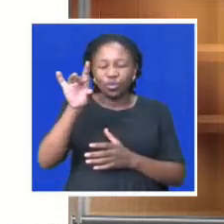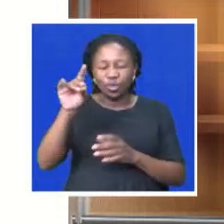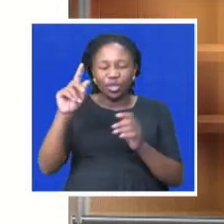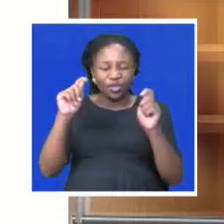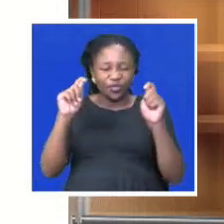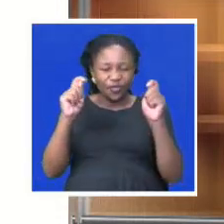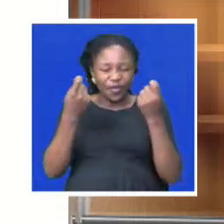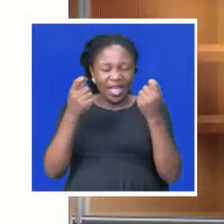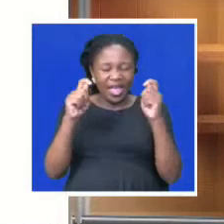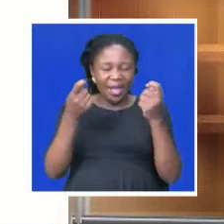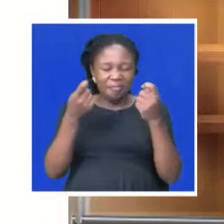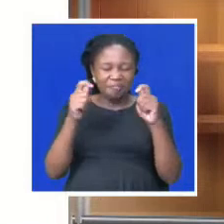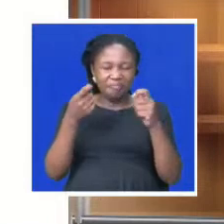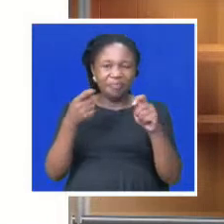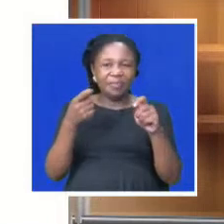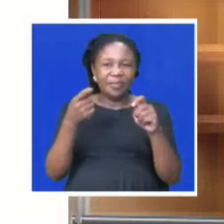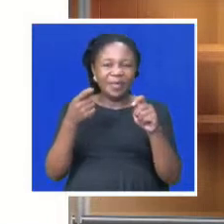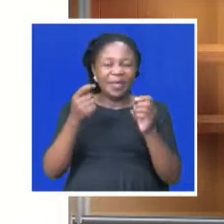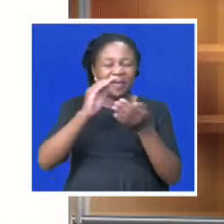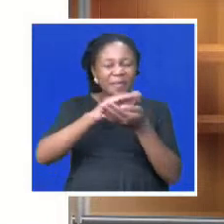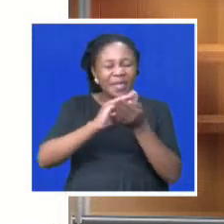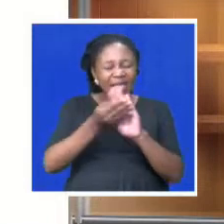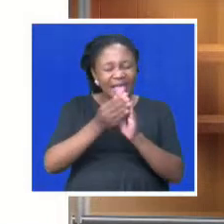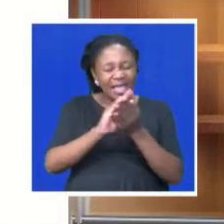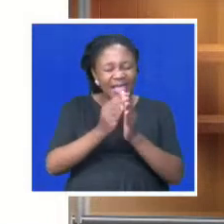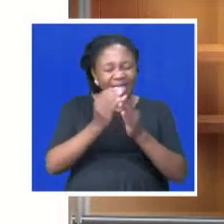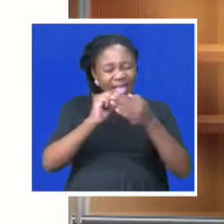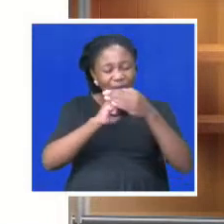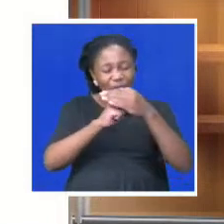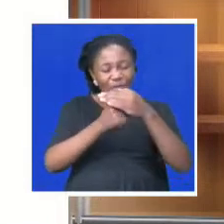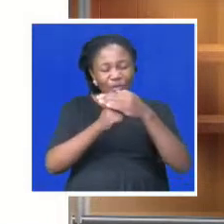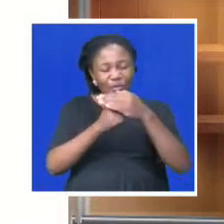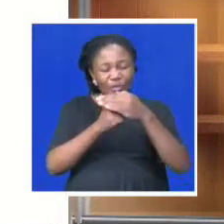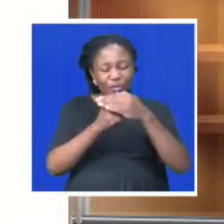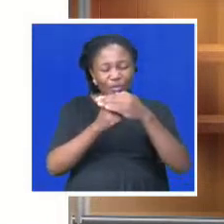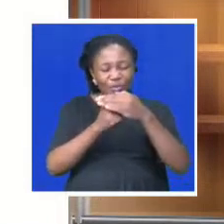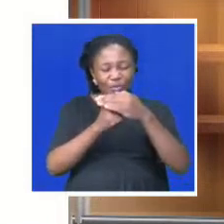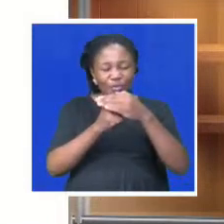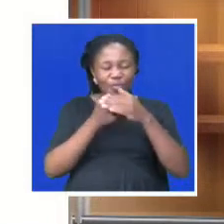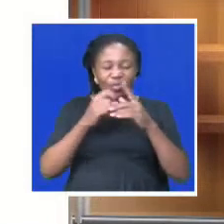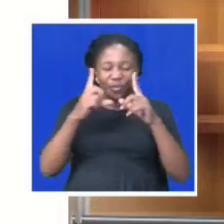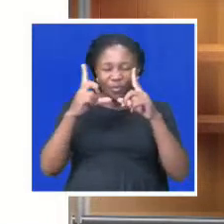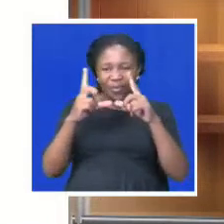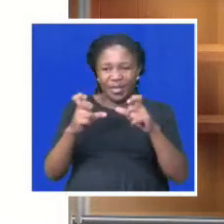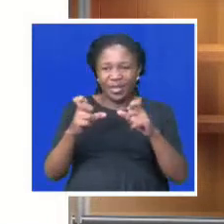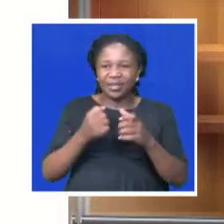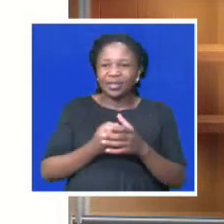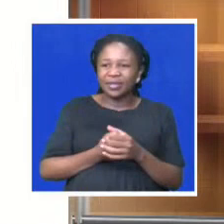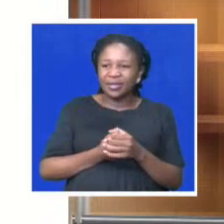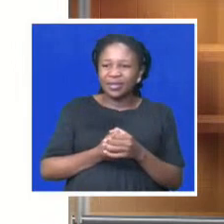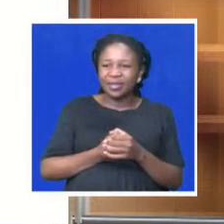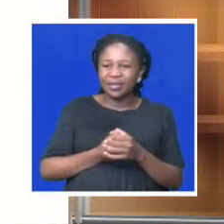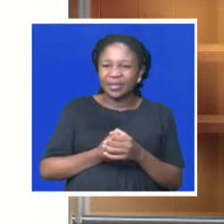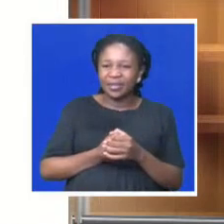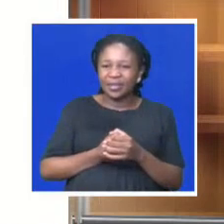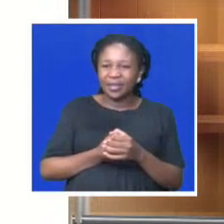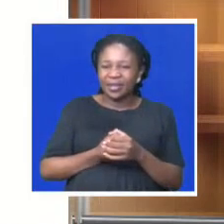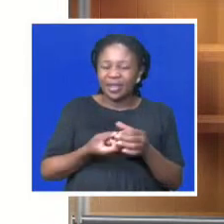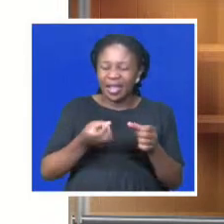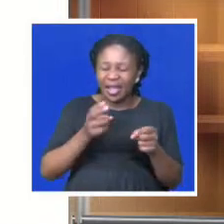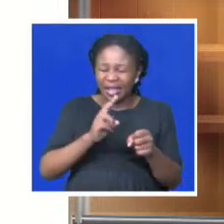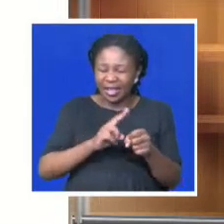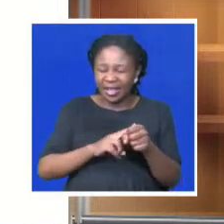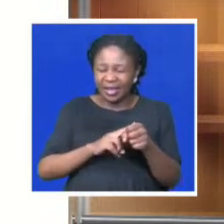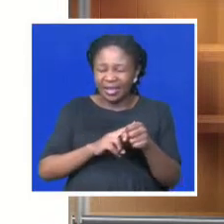verbs that create a mental picture in the story. For example, inspect, instead of look closely, grinned instead of